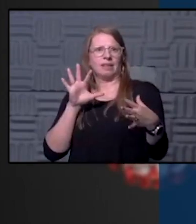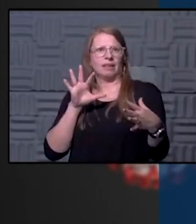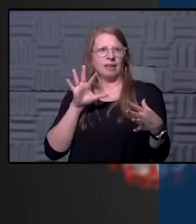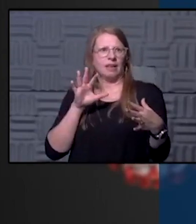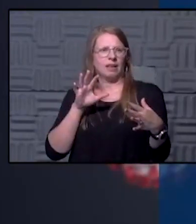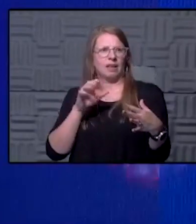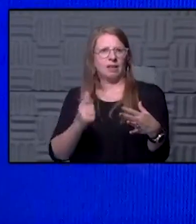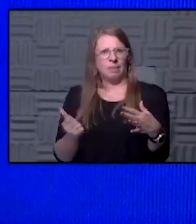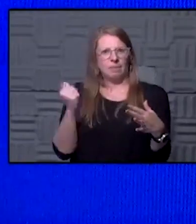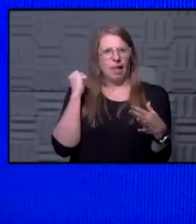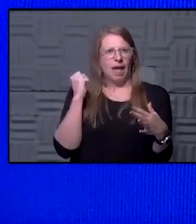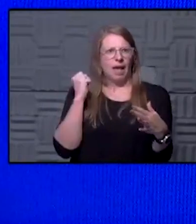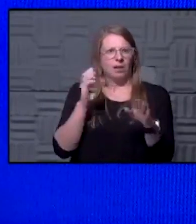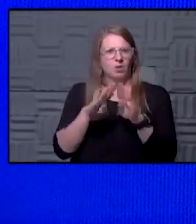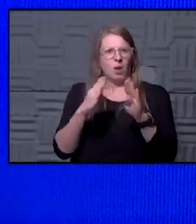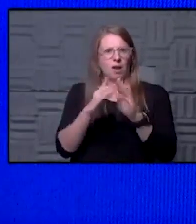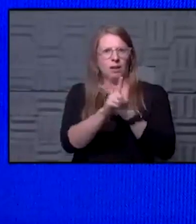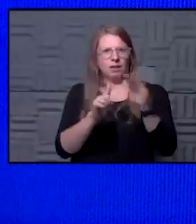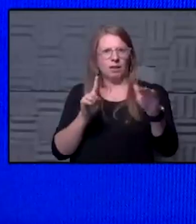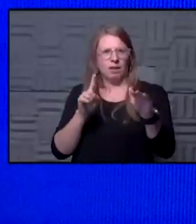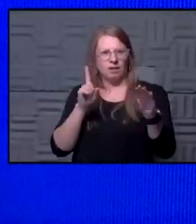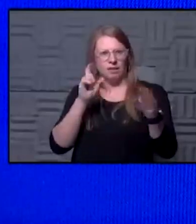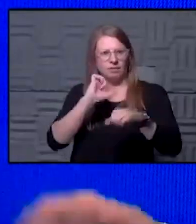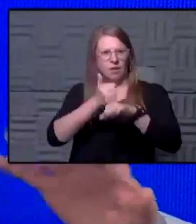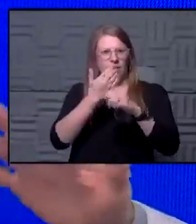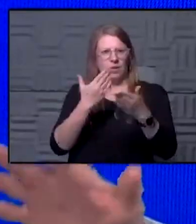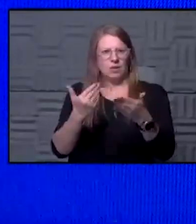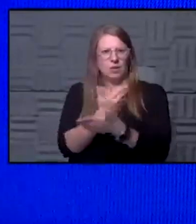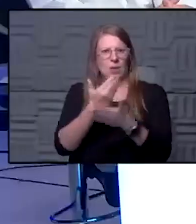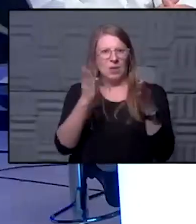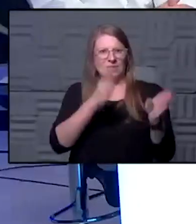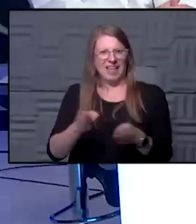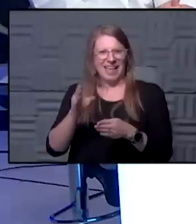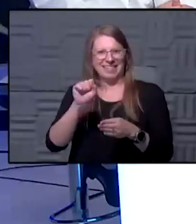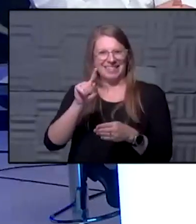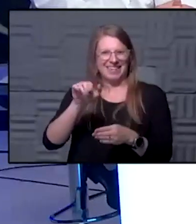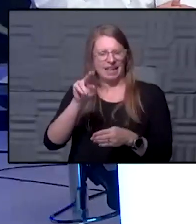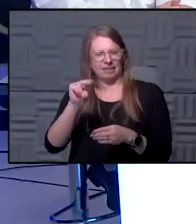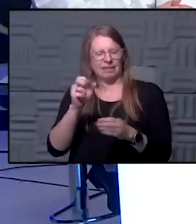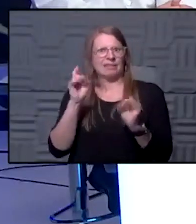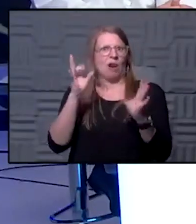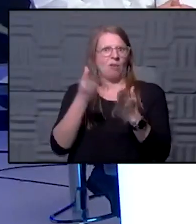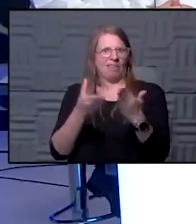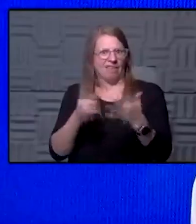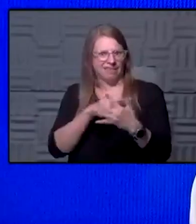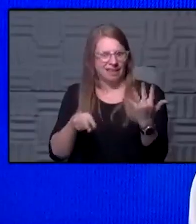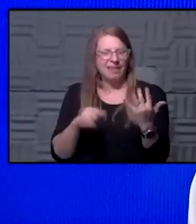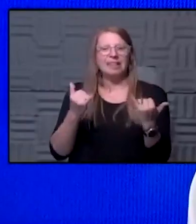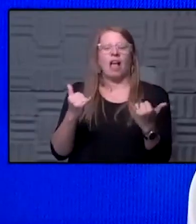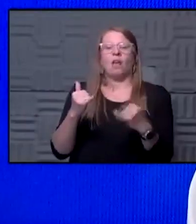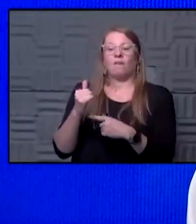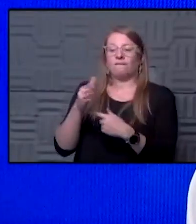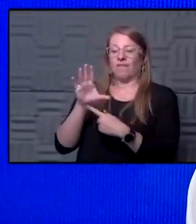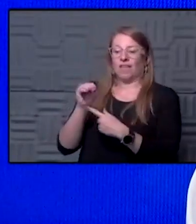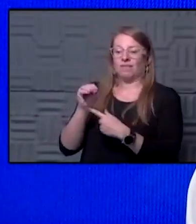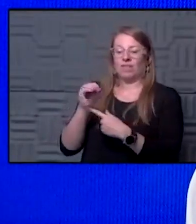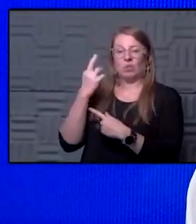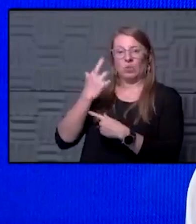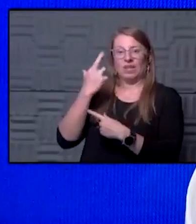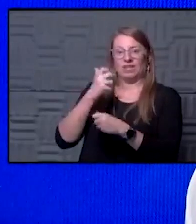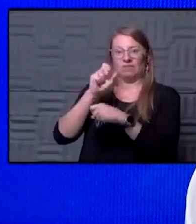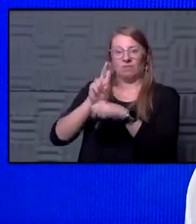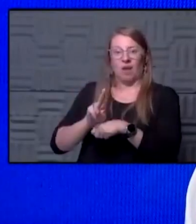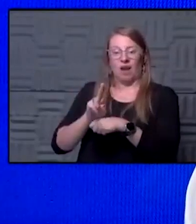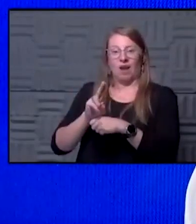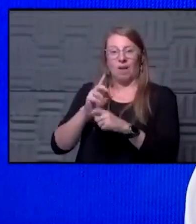Walk out the back, Jack, make a new plan, stand, all those terrible things, right? Well, now we're going to talk about 50 ways or 50 reasons to